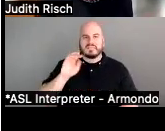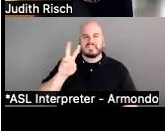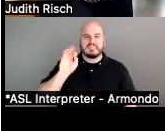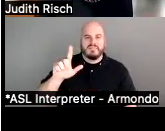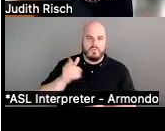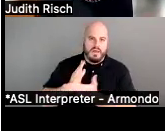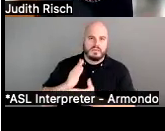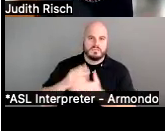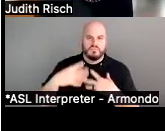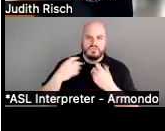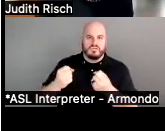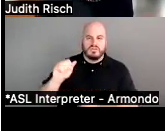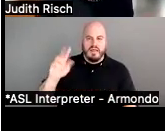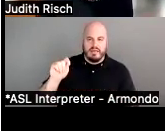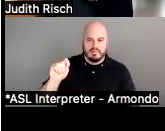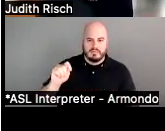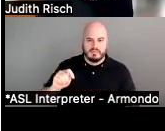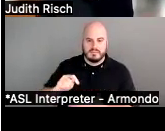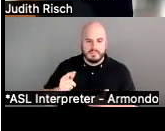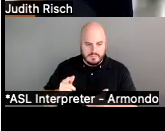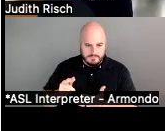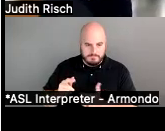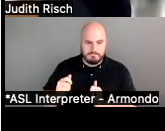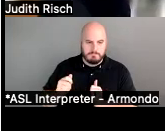Act, which I'll flip to really quickly,